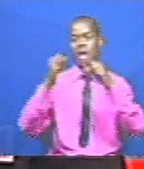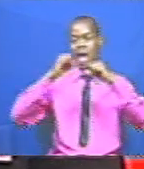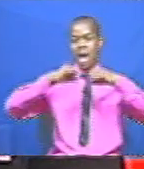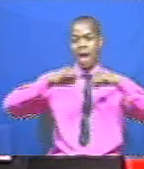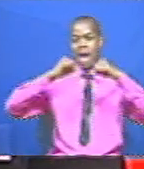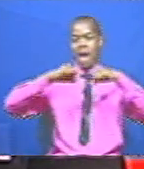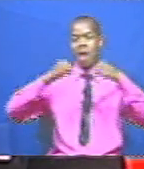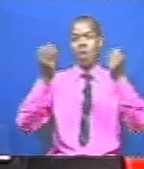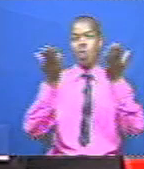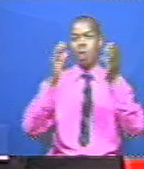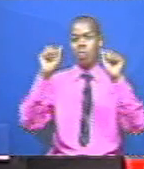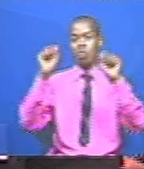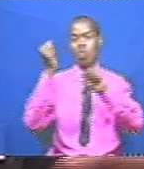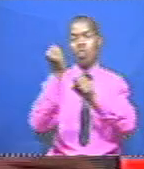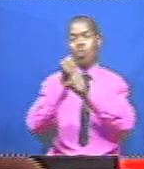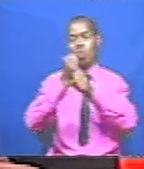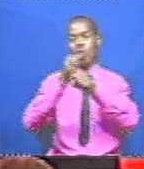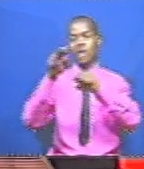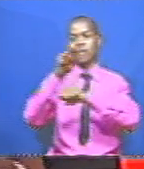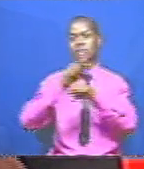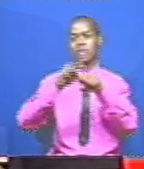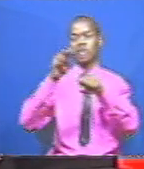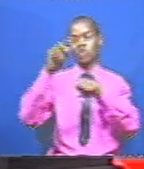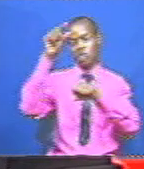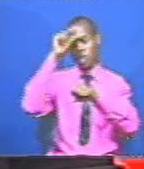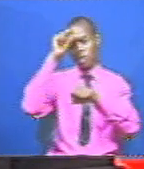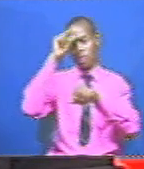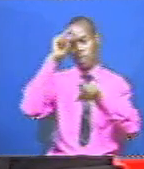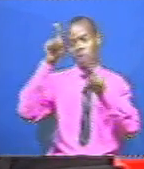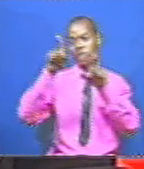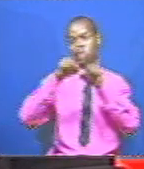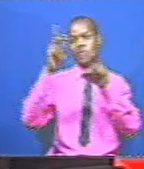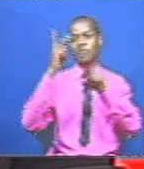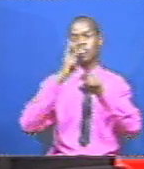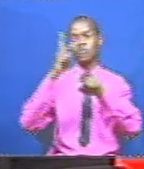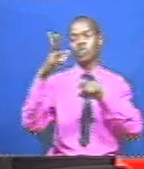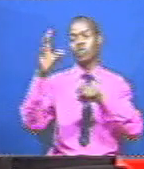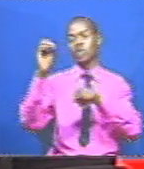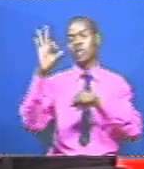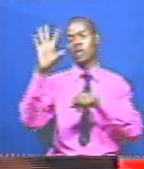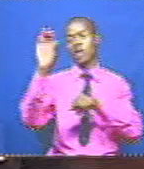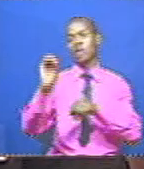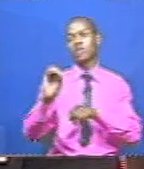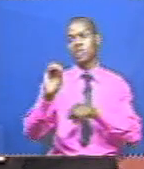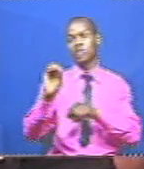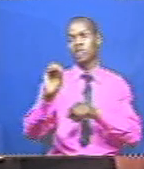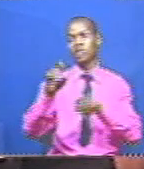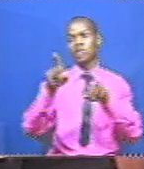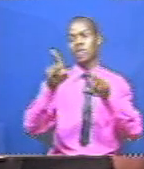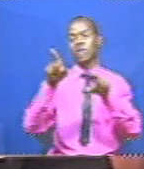work with the national government around their larger projects, like the like of the Vision 2030 flagship project, which the coastal region